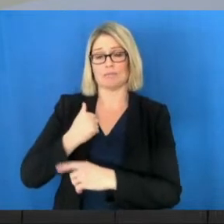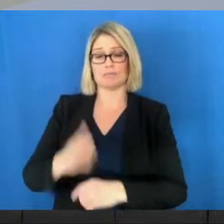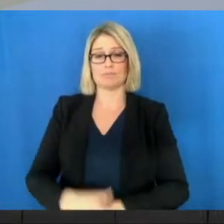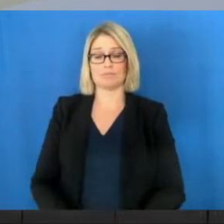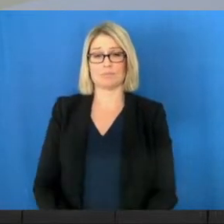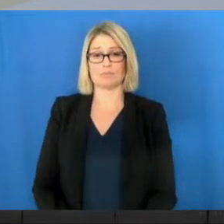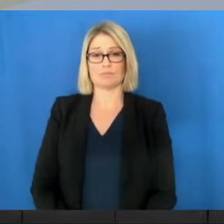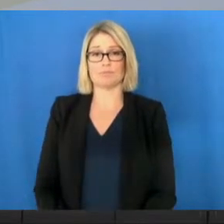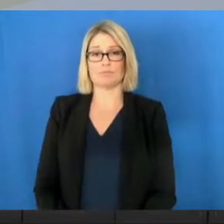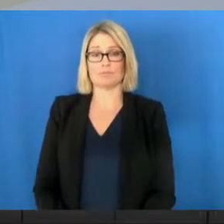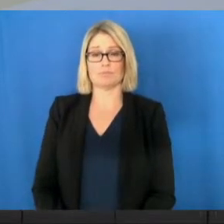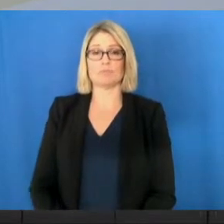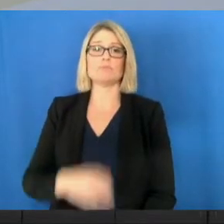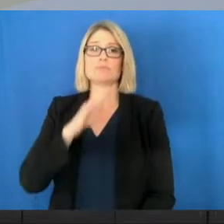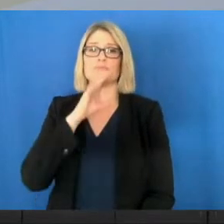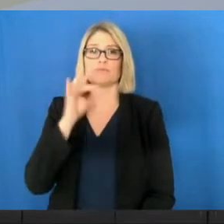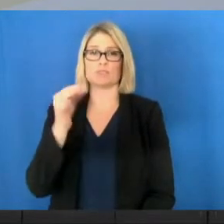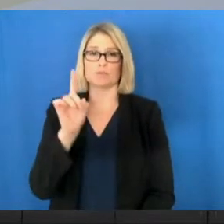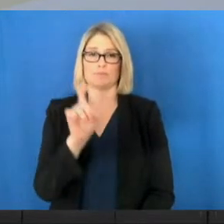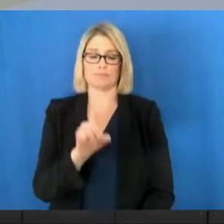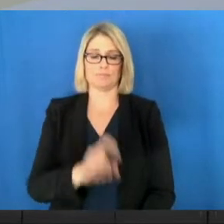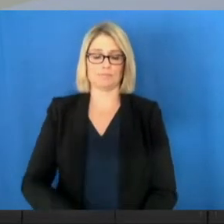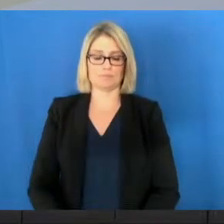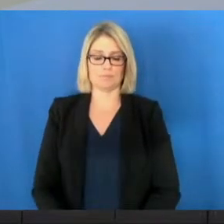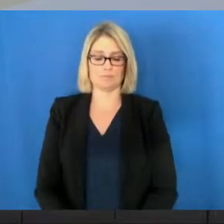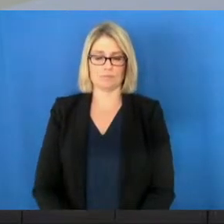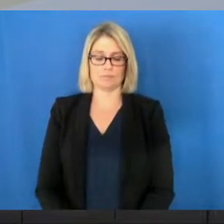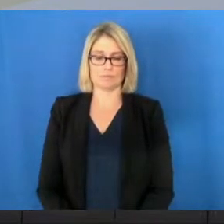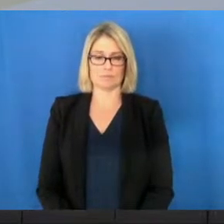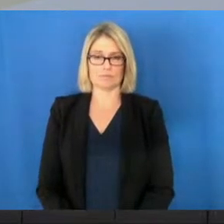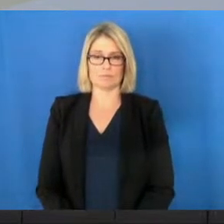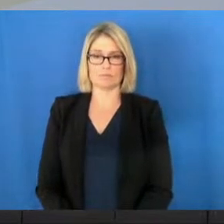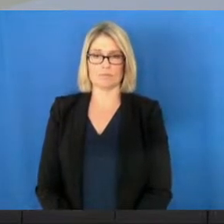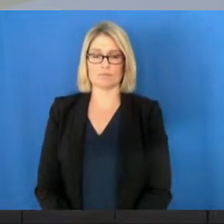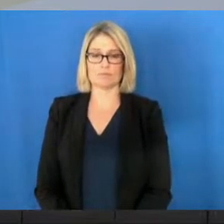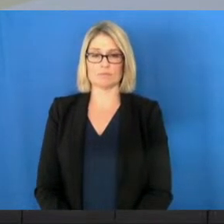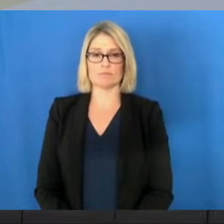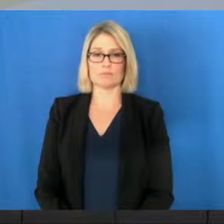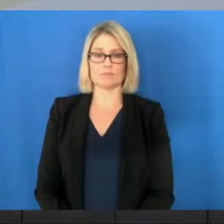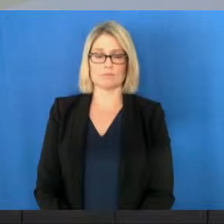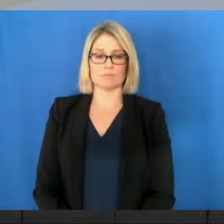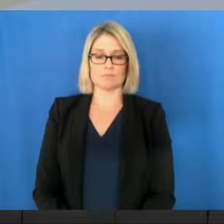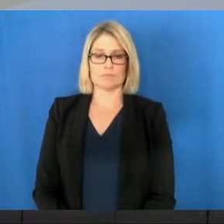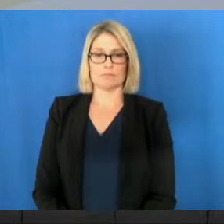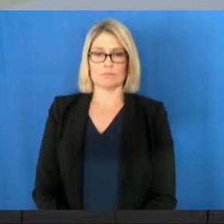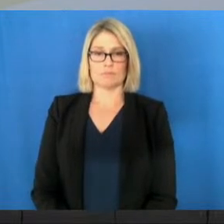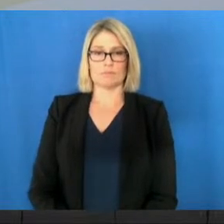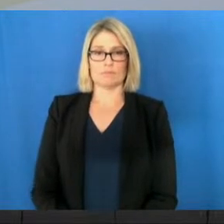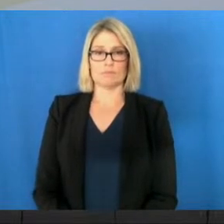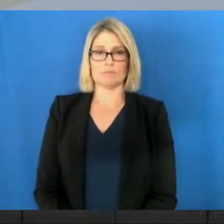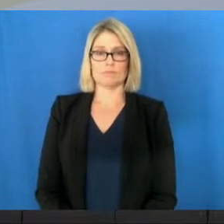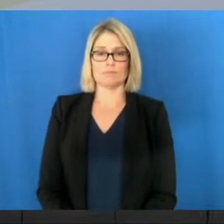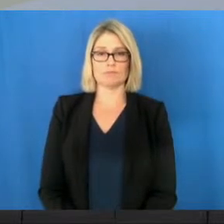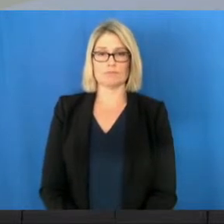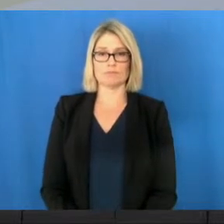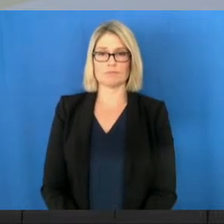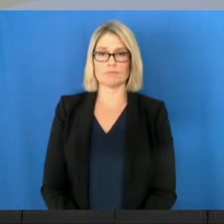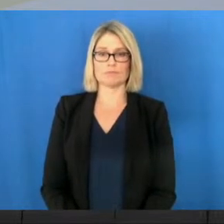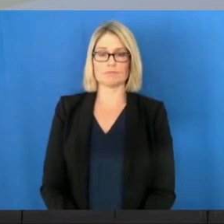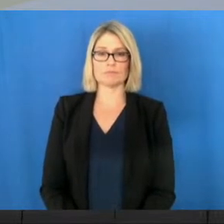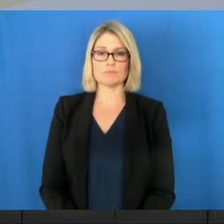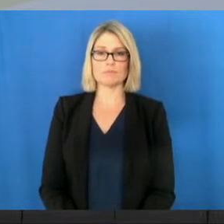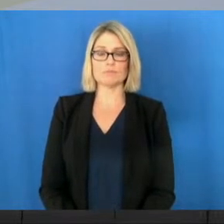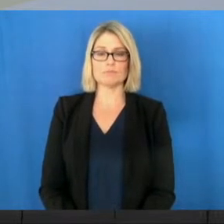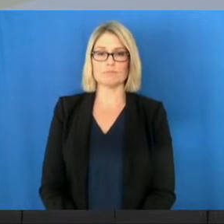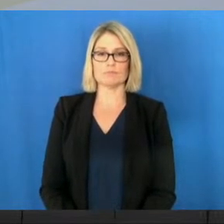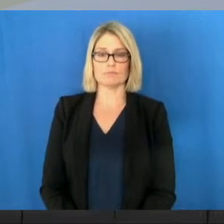Bonjour, Dr. Morrison. Alors, ma question en français, ça serait par rapport à ce système de prise de rendez-vous